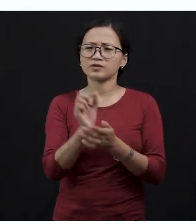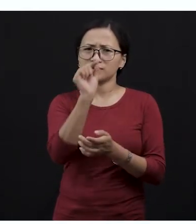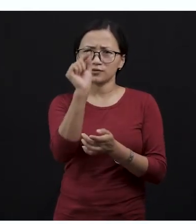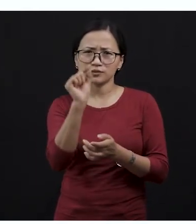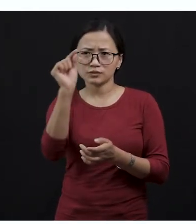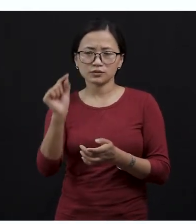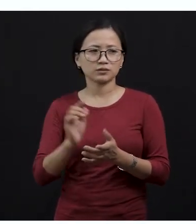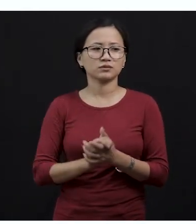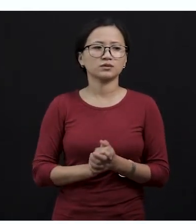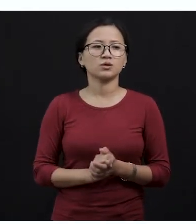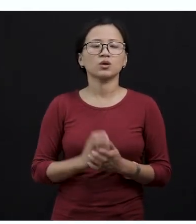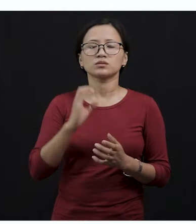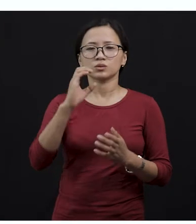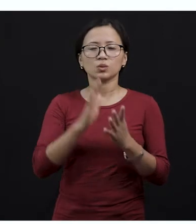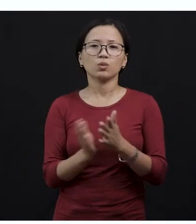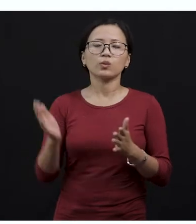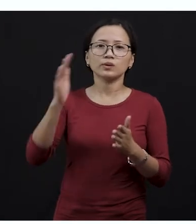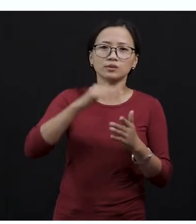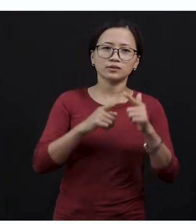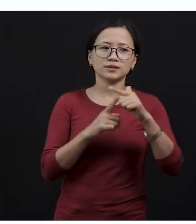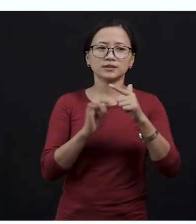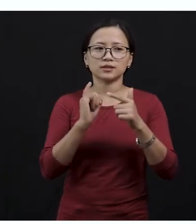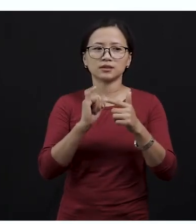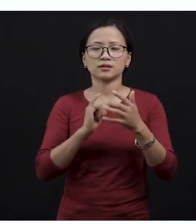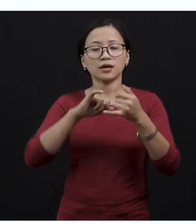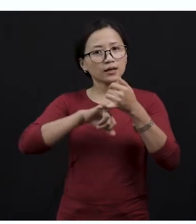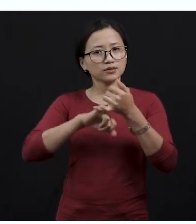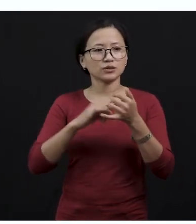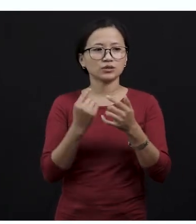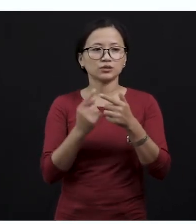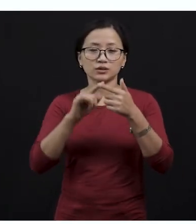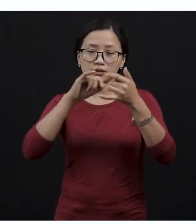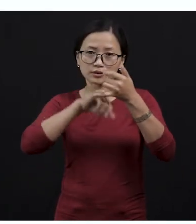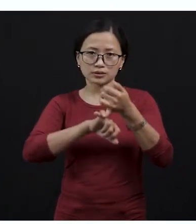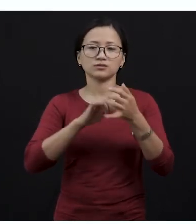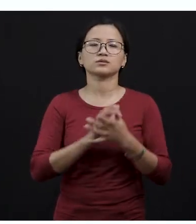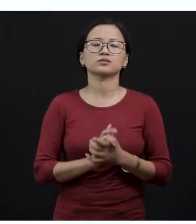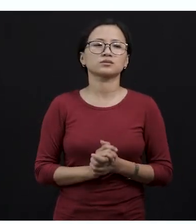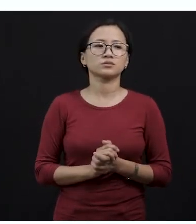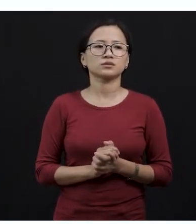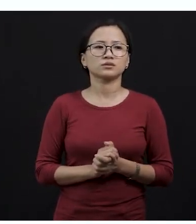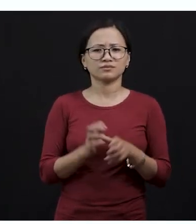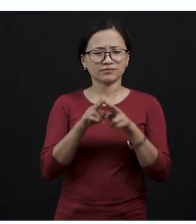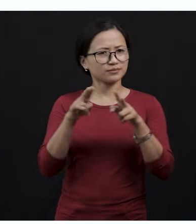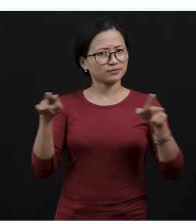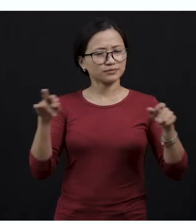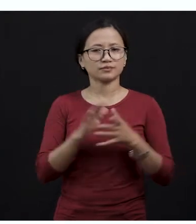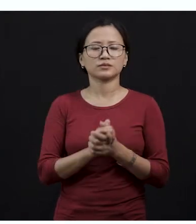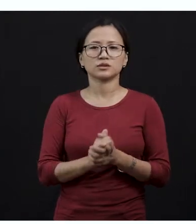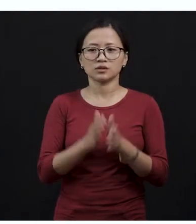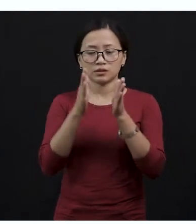are called tissues, okay? So cells, different types of cells,